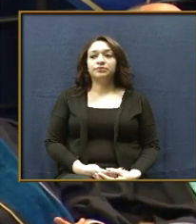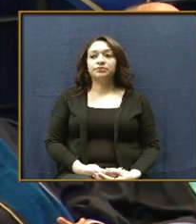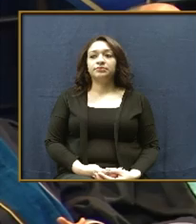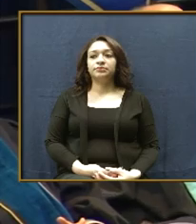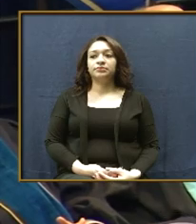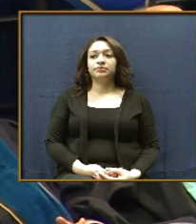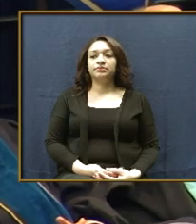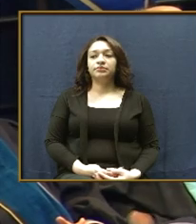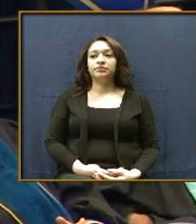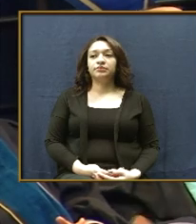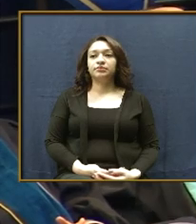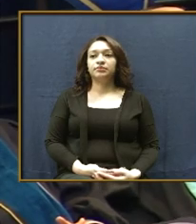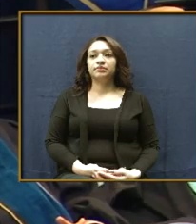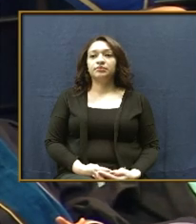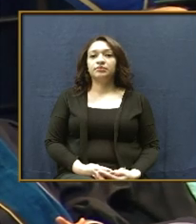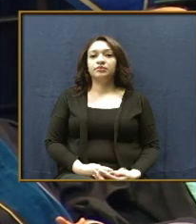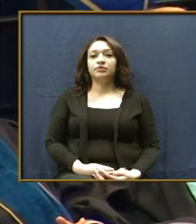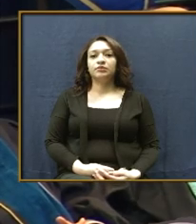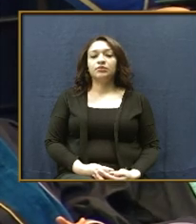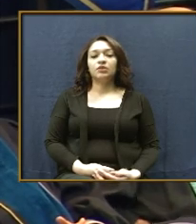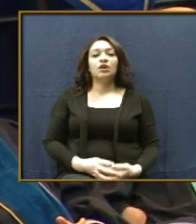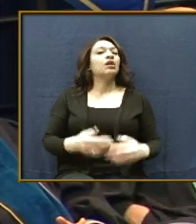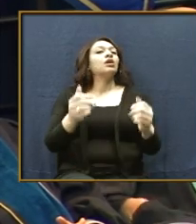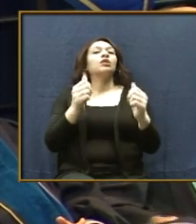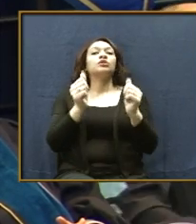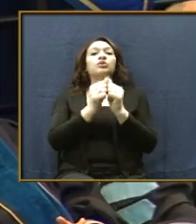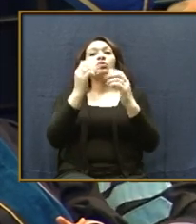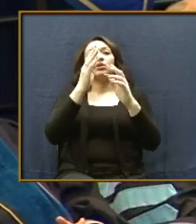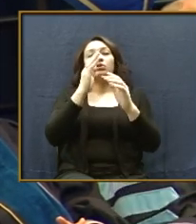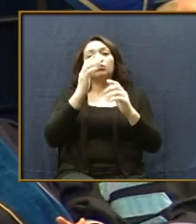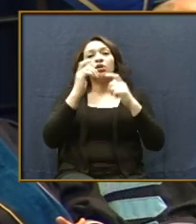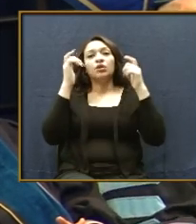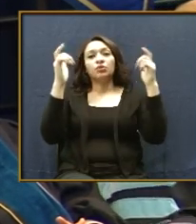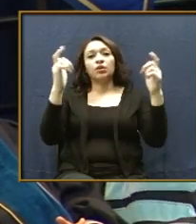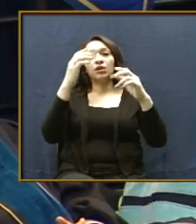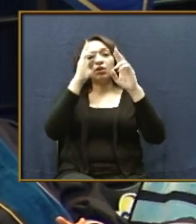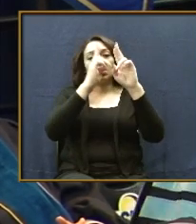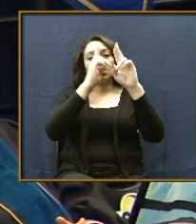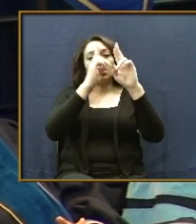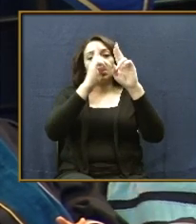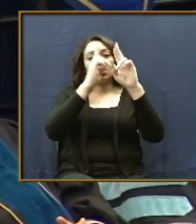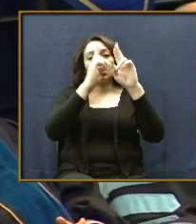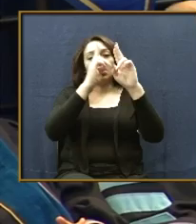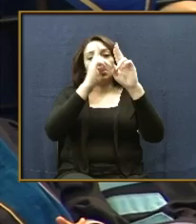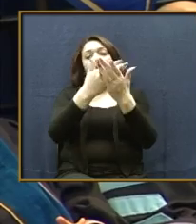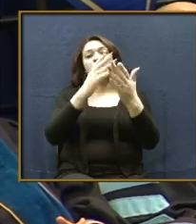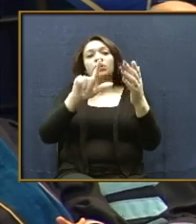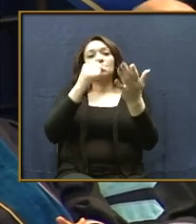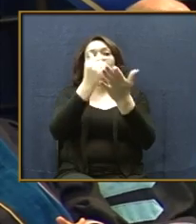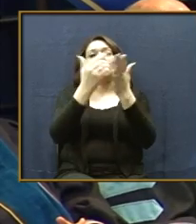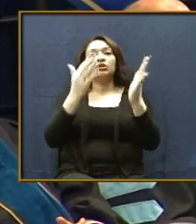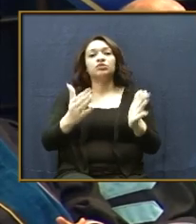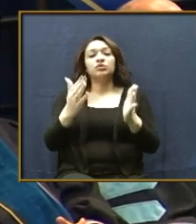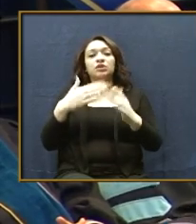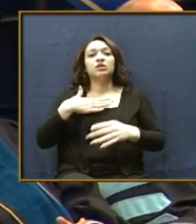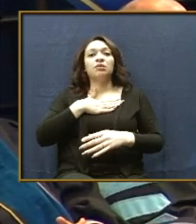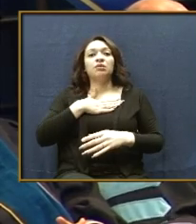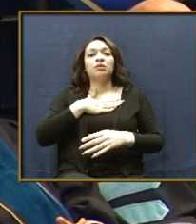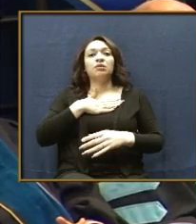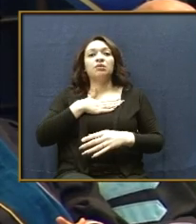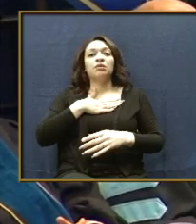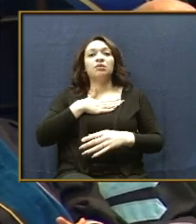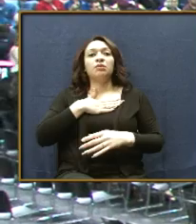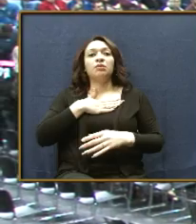On behalf of the ASU Alumni Association, it is with great honor to ask the graduates of the class of 2016 to please move the tassel